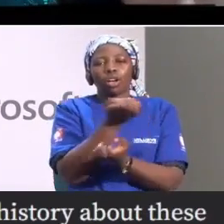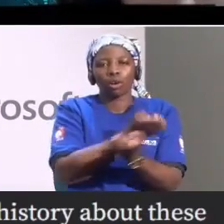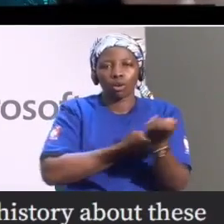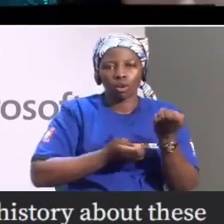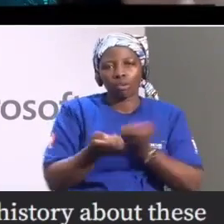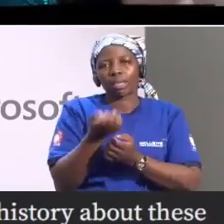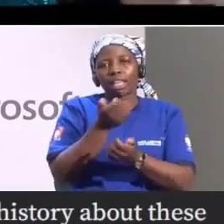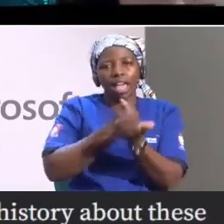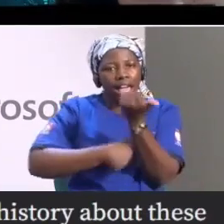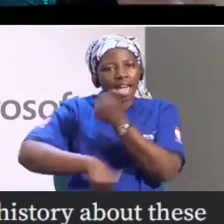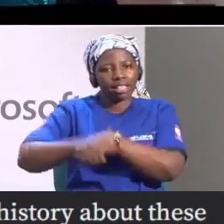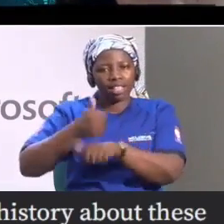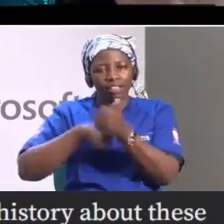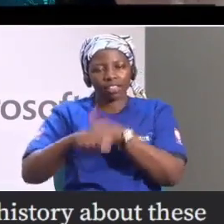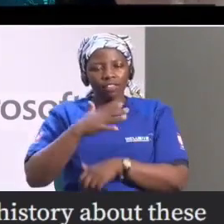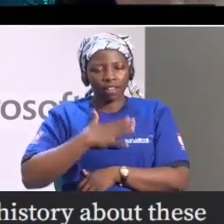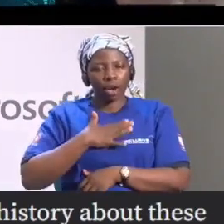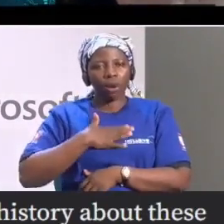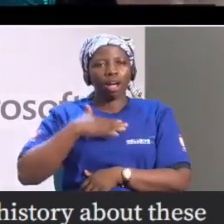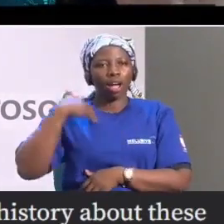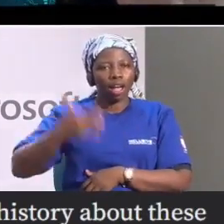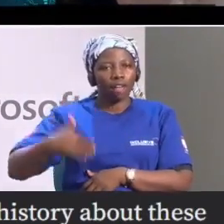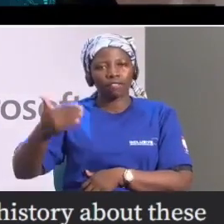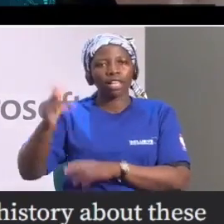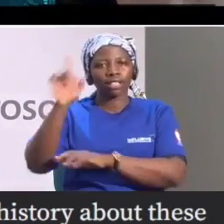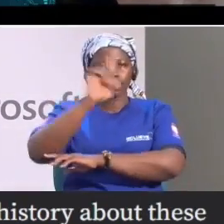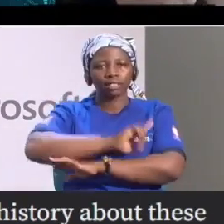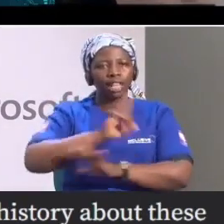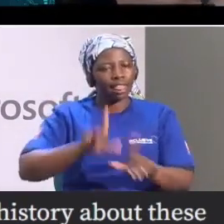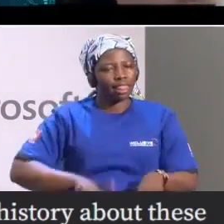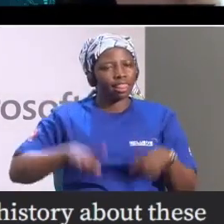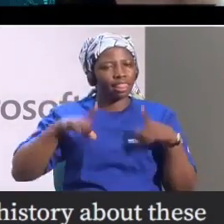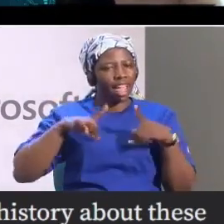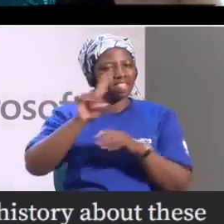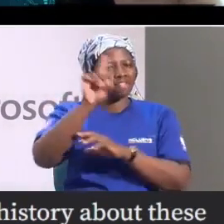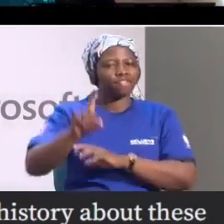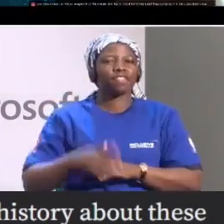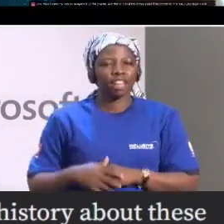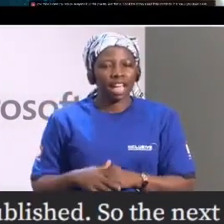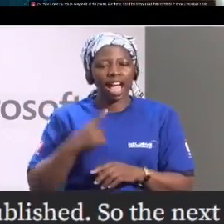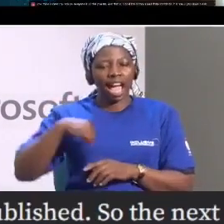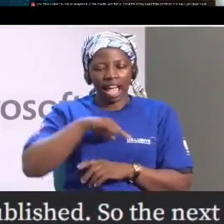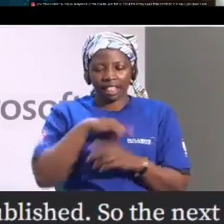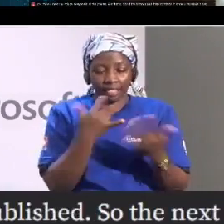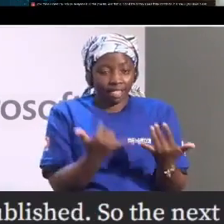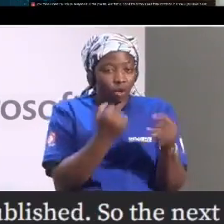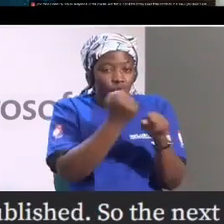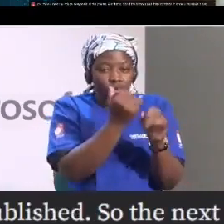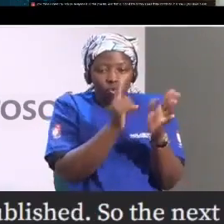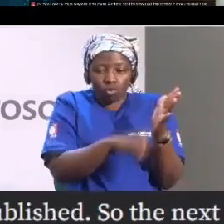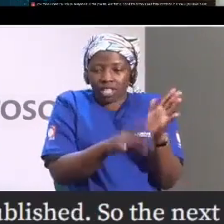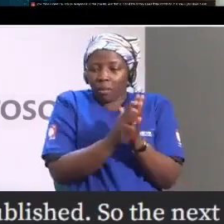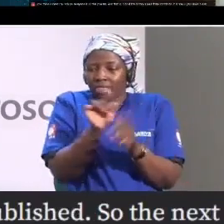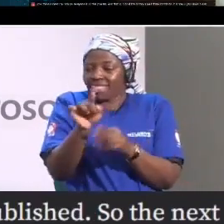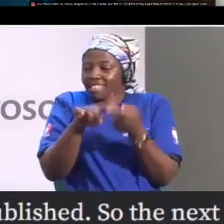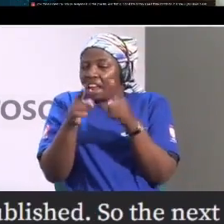economic activities of our everyday lives? And what do we now do with it, with